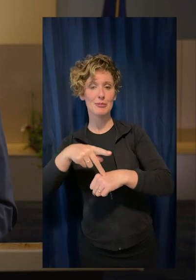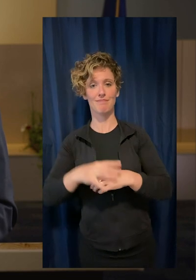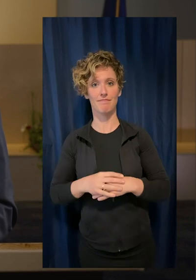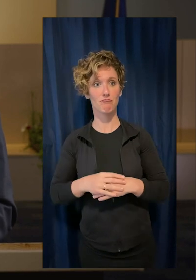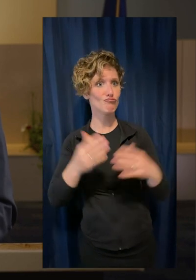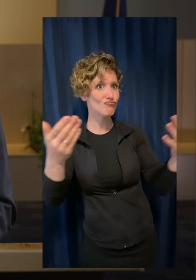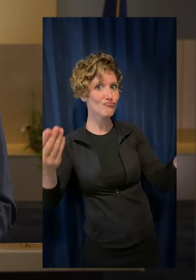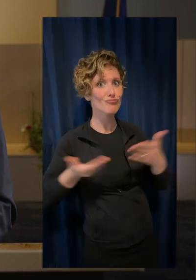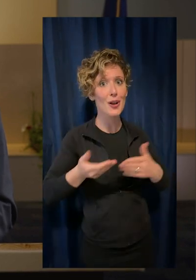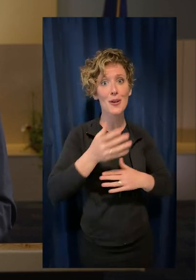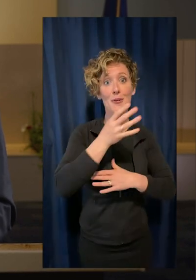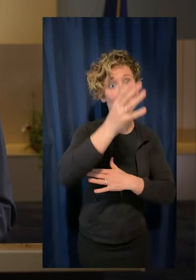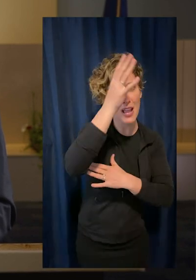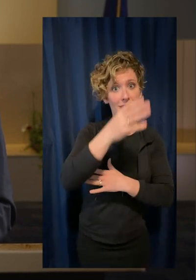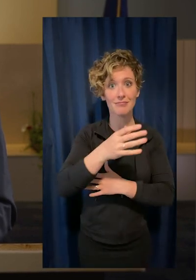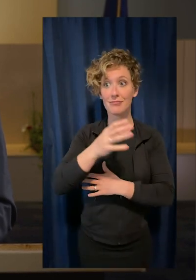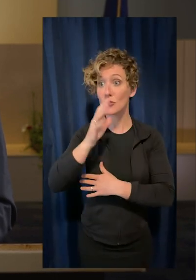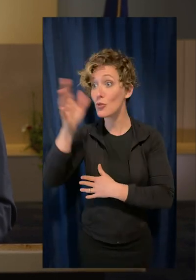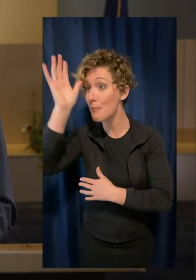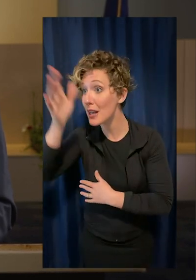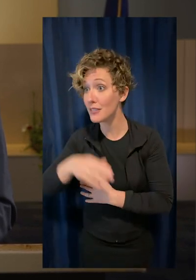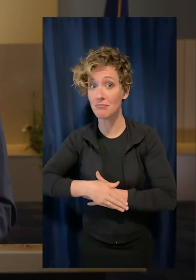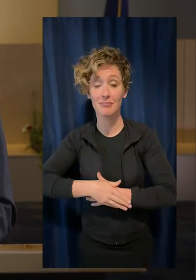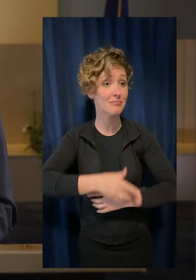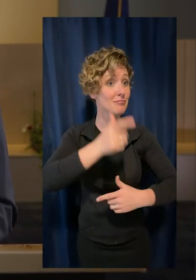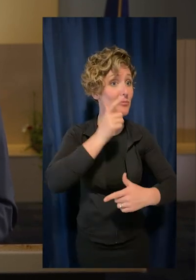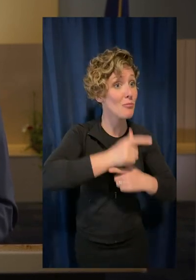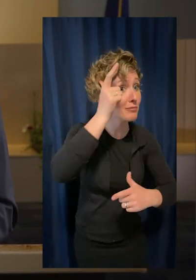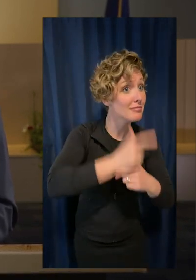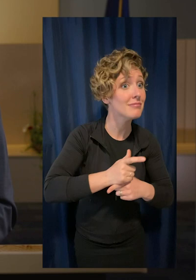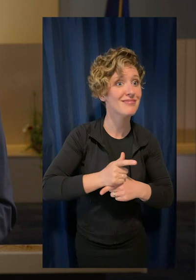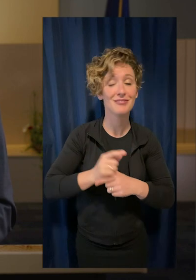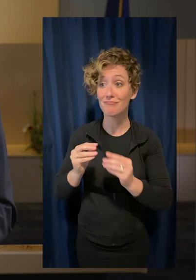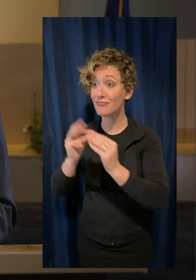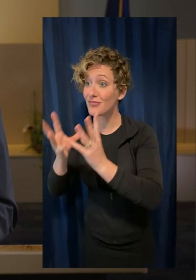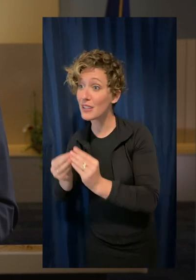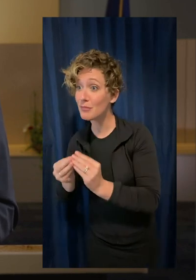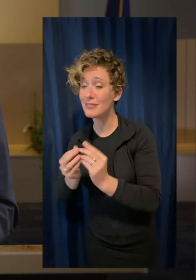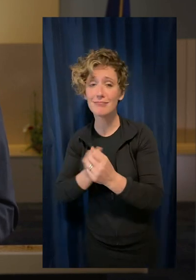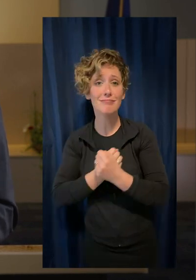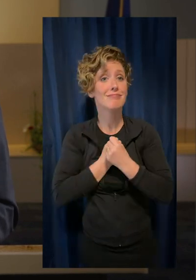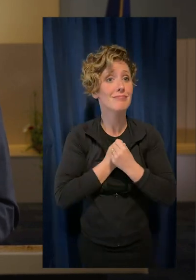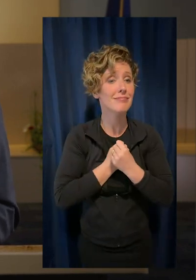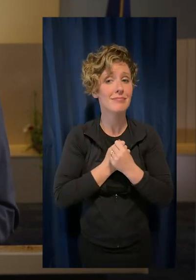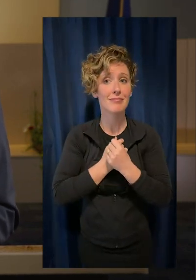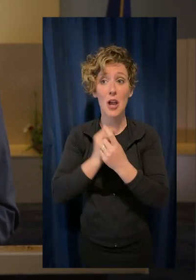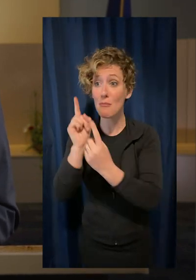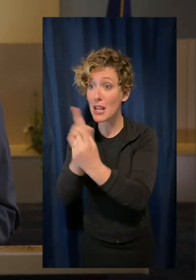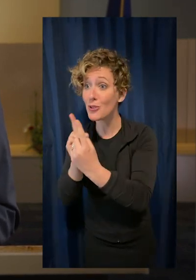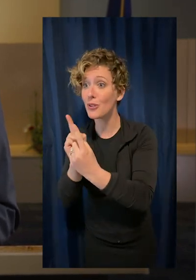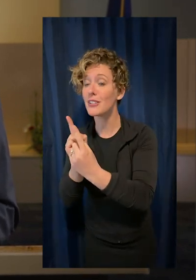and grandparents, brothers and sisters of seniors, extended family members, loved ones, mentors, and